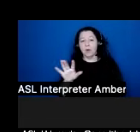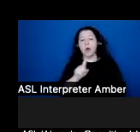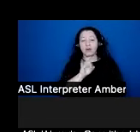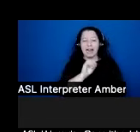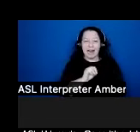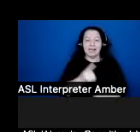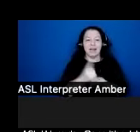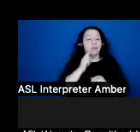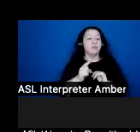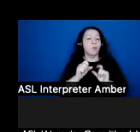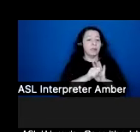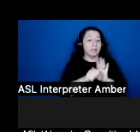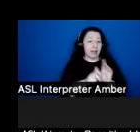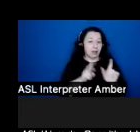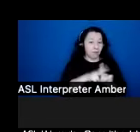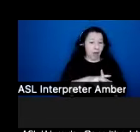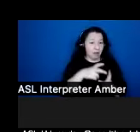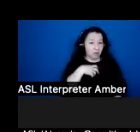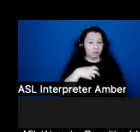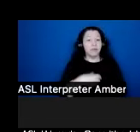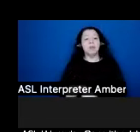and accompaniment as needed and requested.